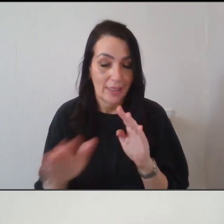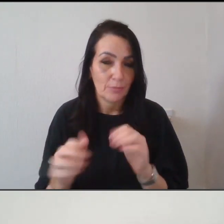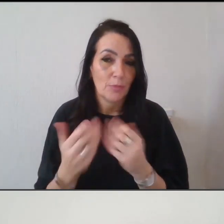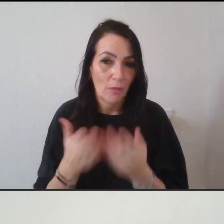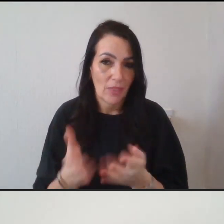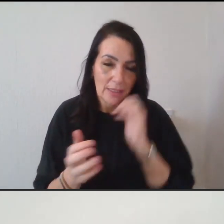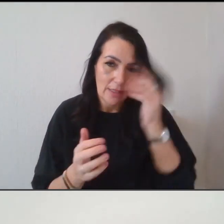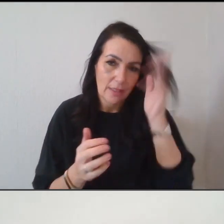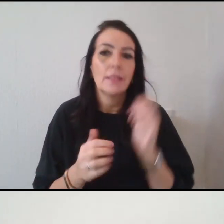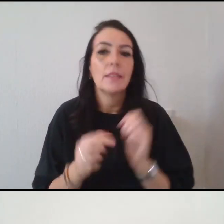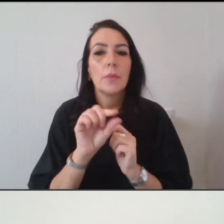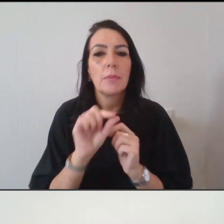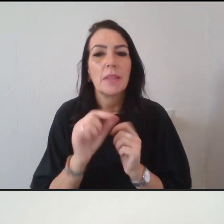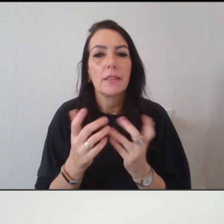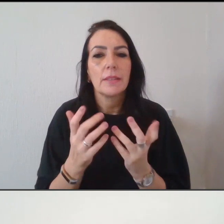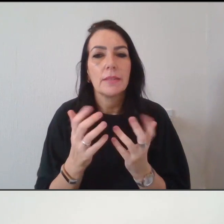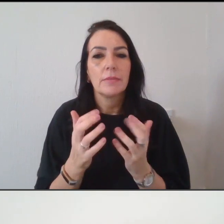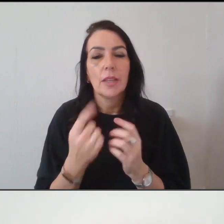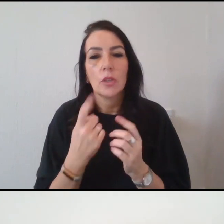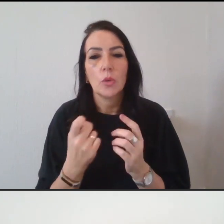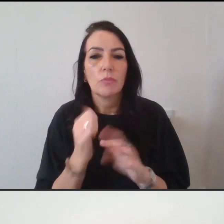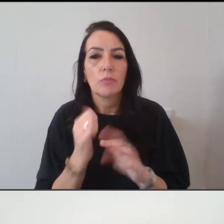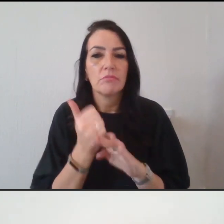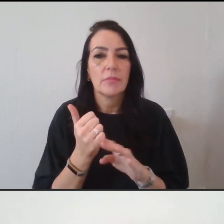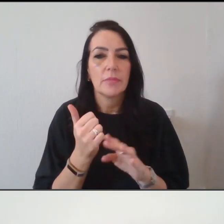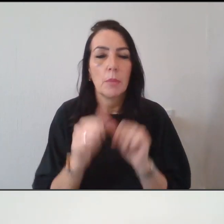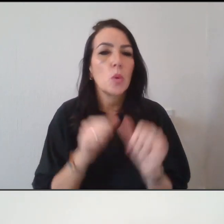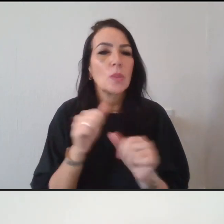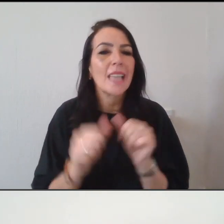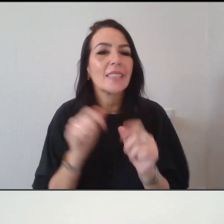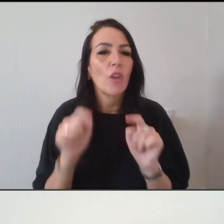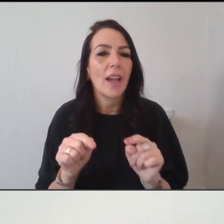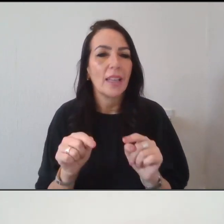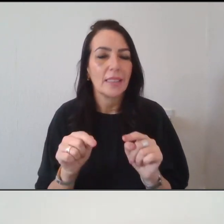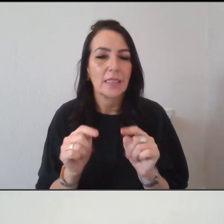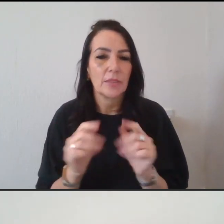got a bit of you could put together a bit of a process as to,